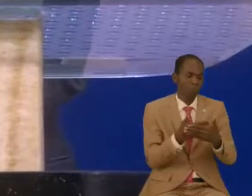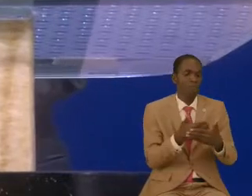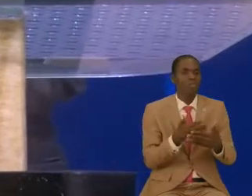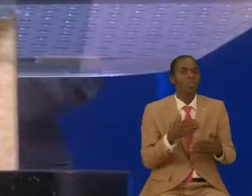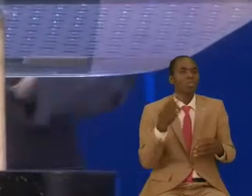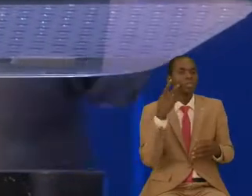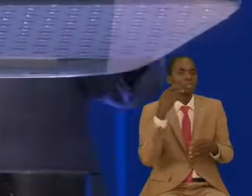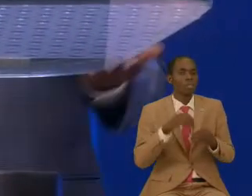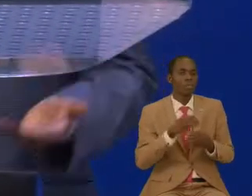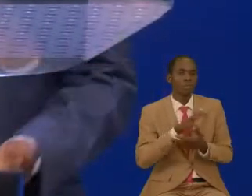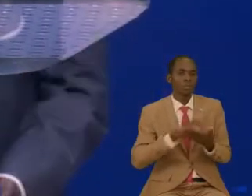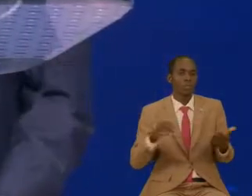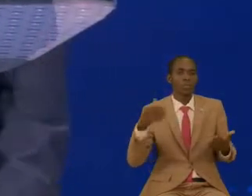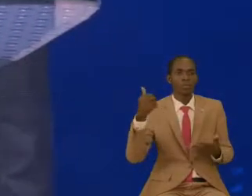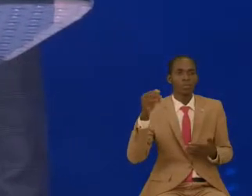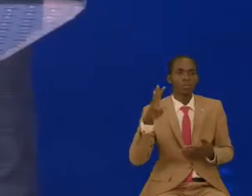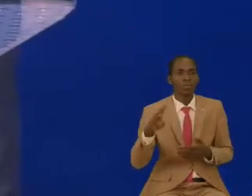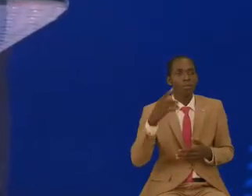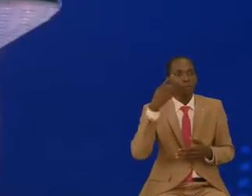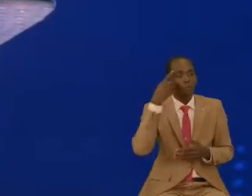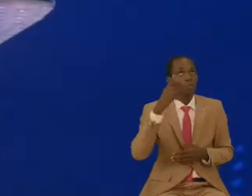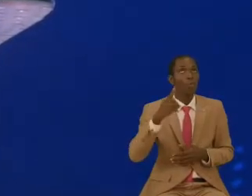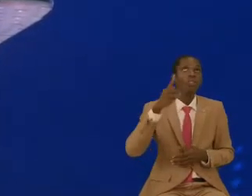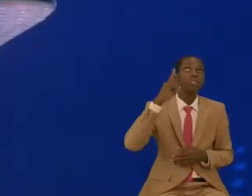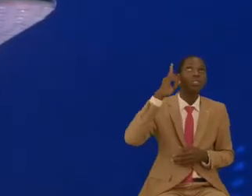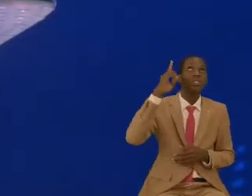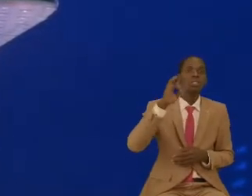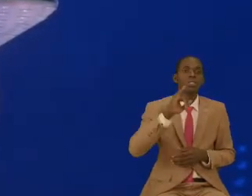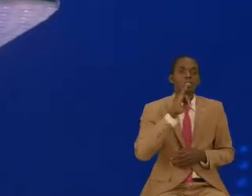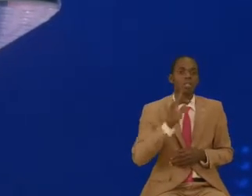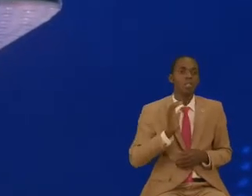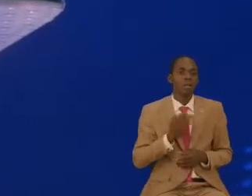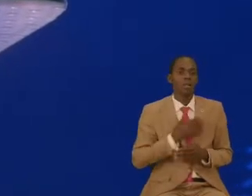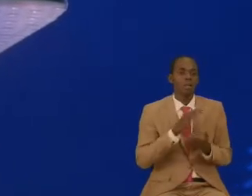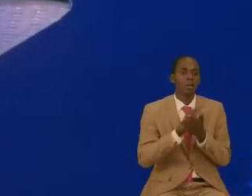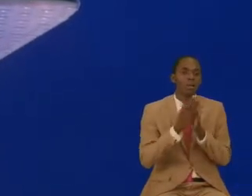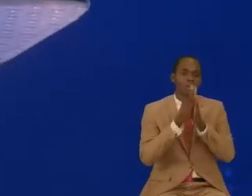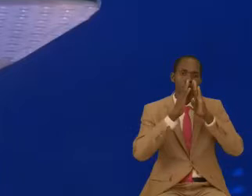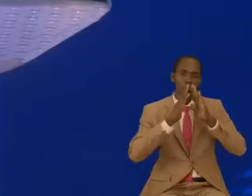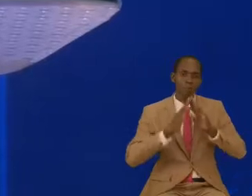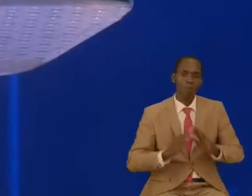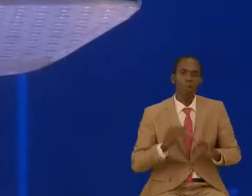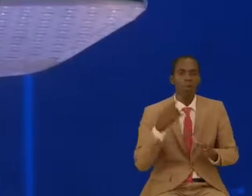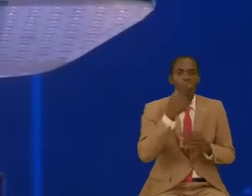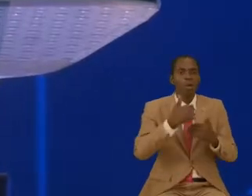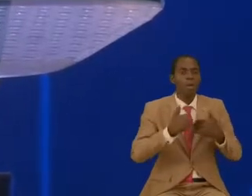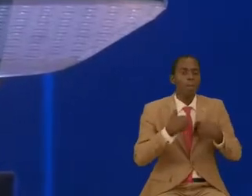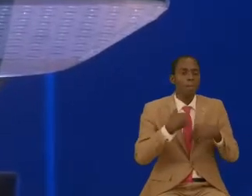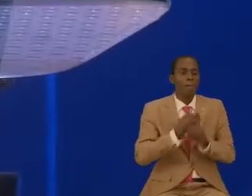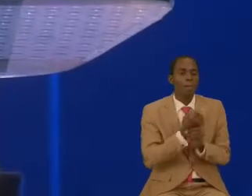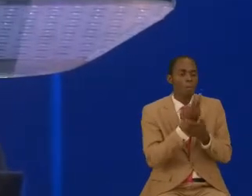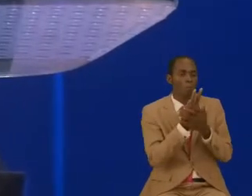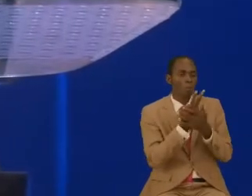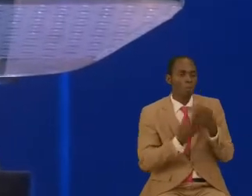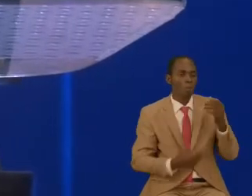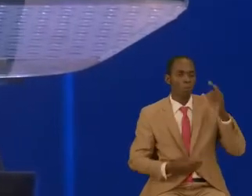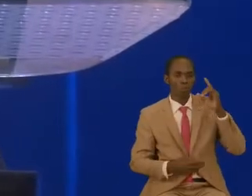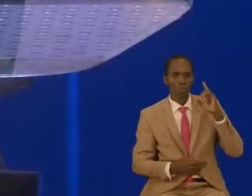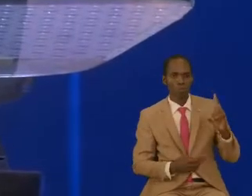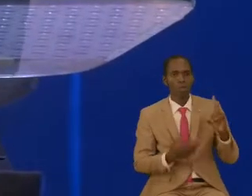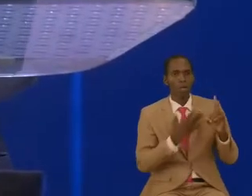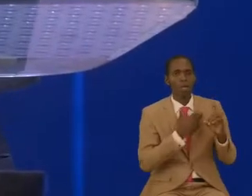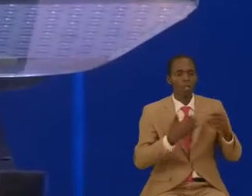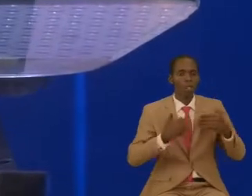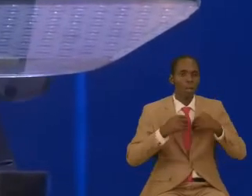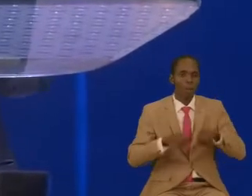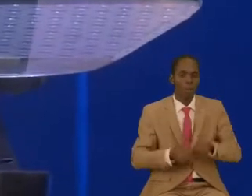14. In verse 14, for he is our peace, who has made both one and has broken